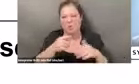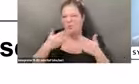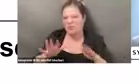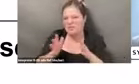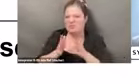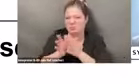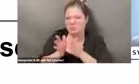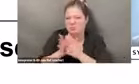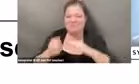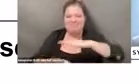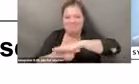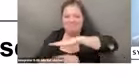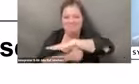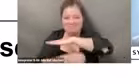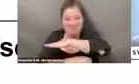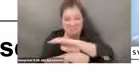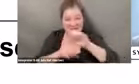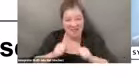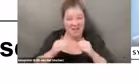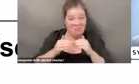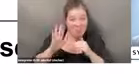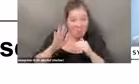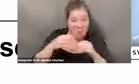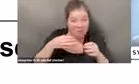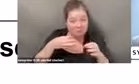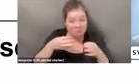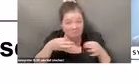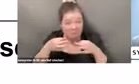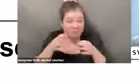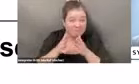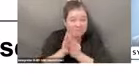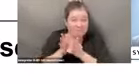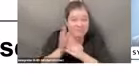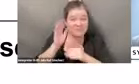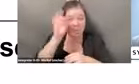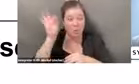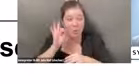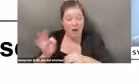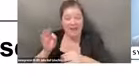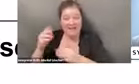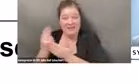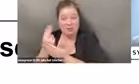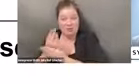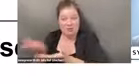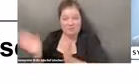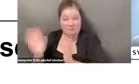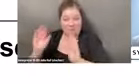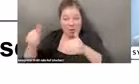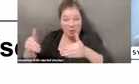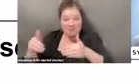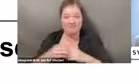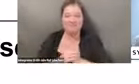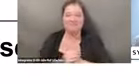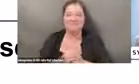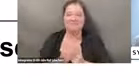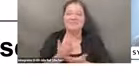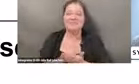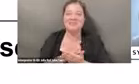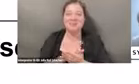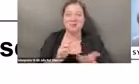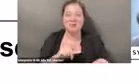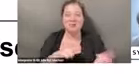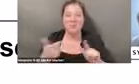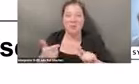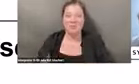about the pillars. But could you say something more about why we are focusing on the end users in this project? Yeah, so in the research we